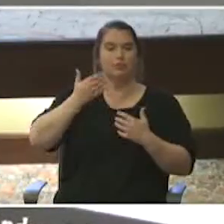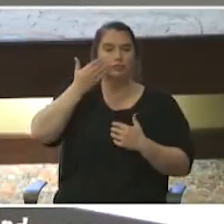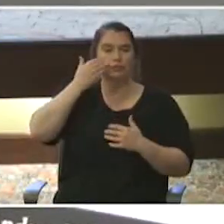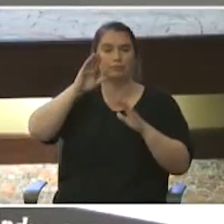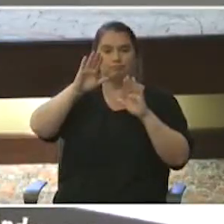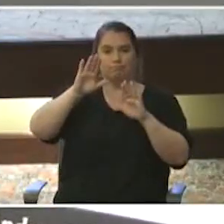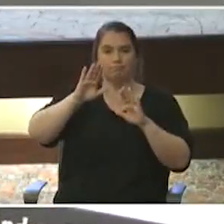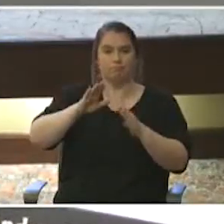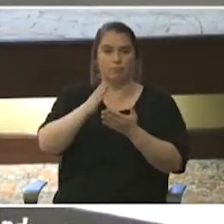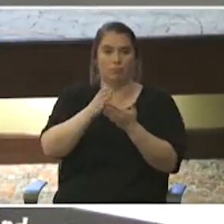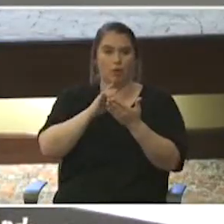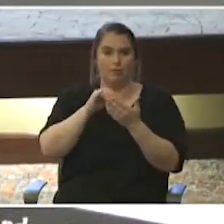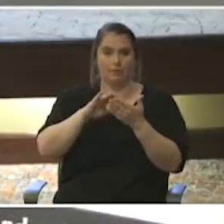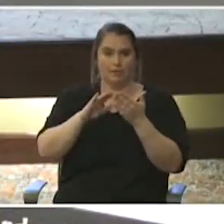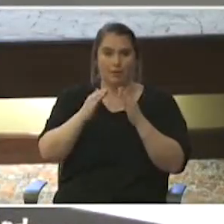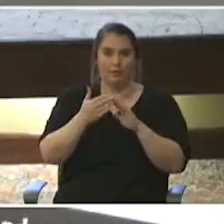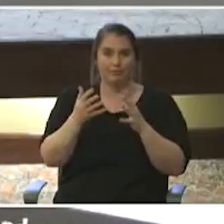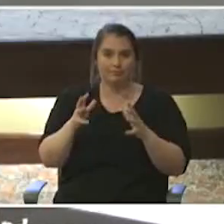town.